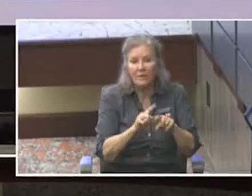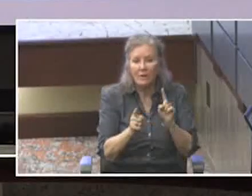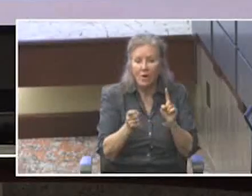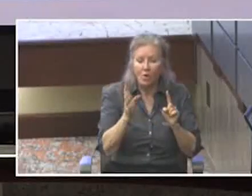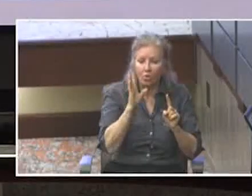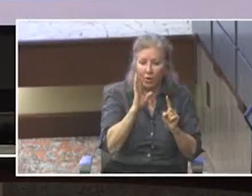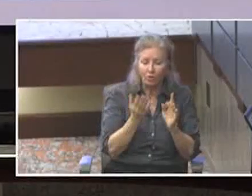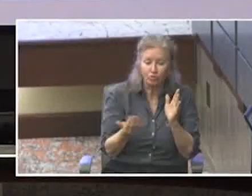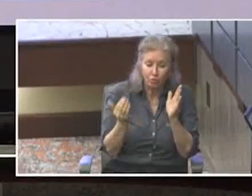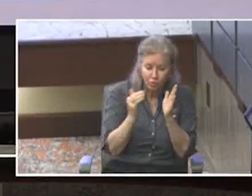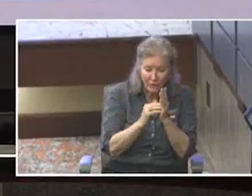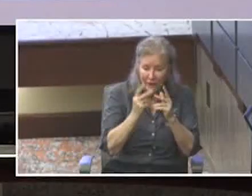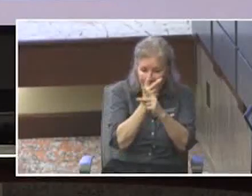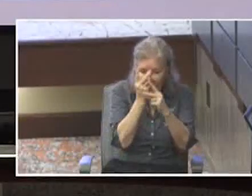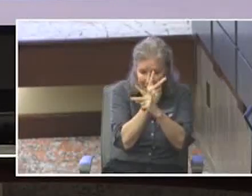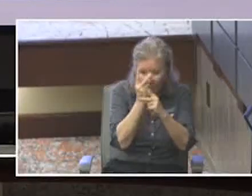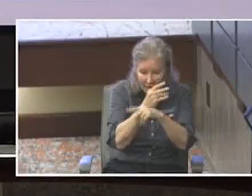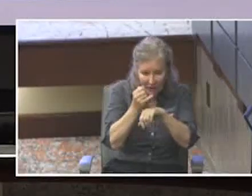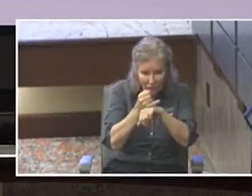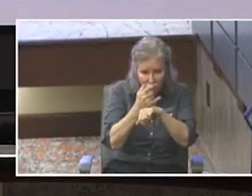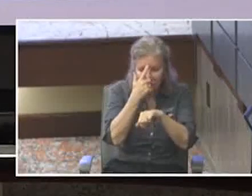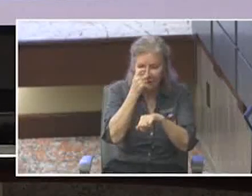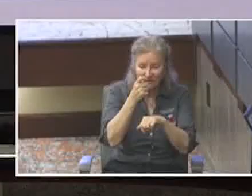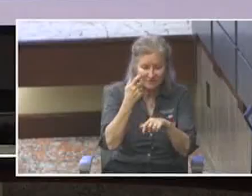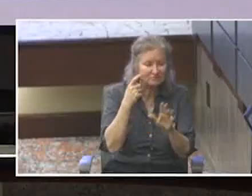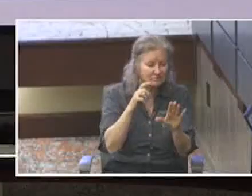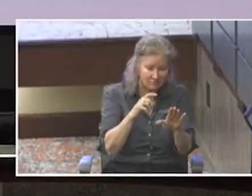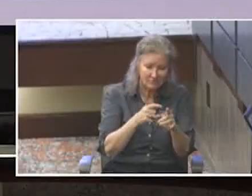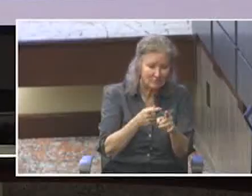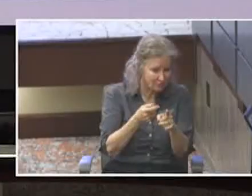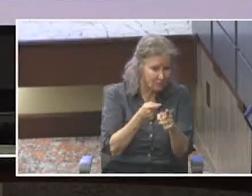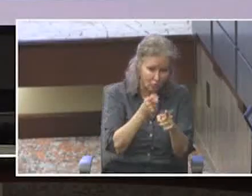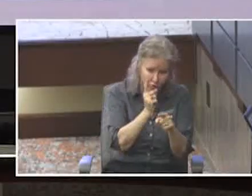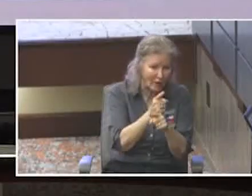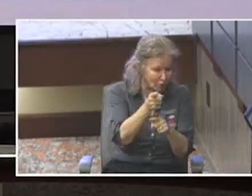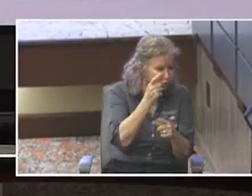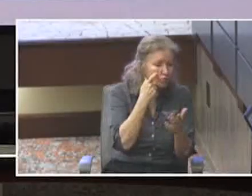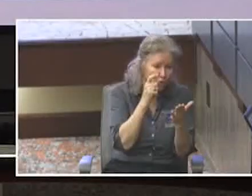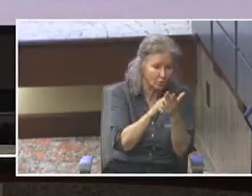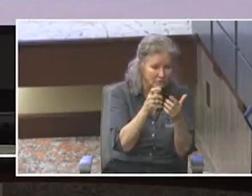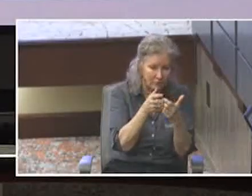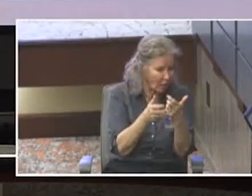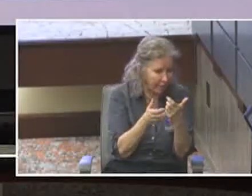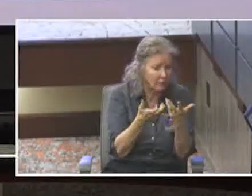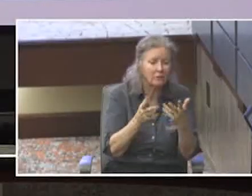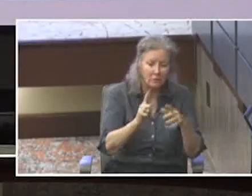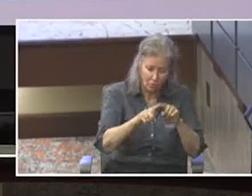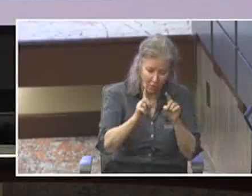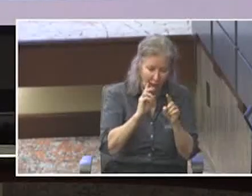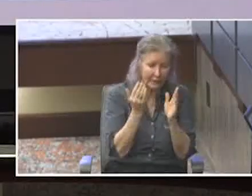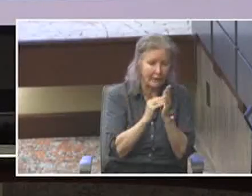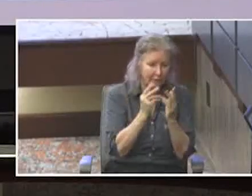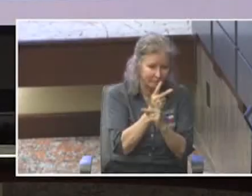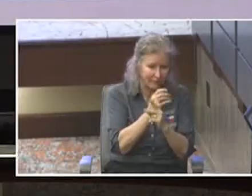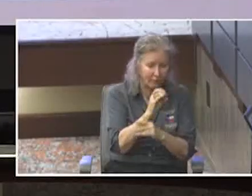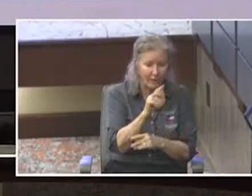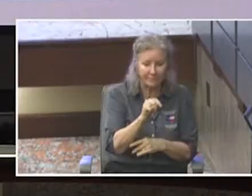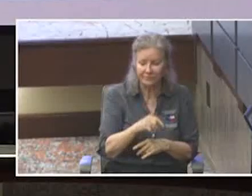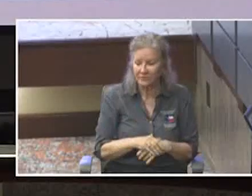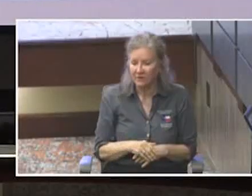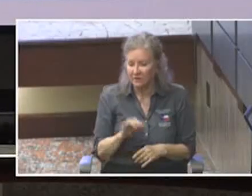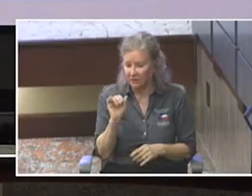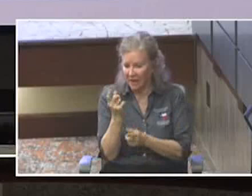interest because it is off pace, as you've noted. Yeah, and it didn't foot year over year, was where I was kind of thrown off too. We're showing 834 actual, last year